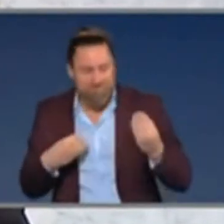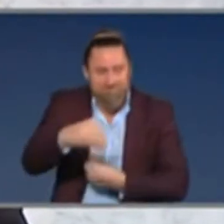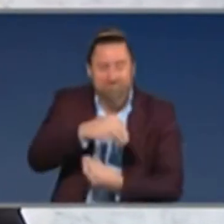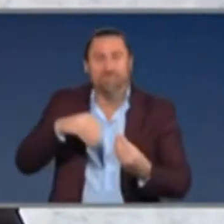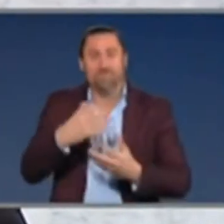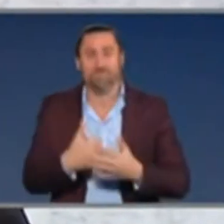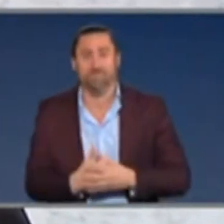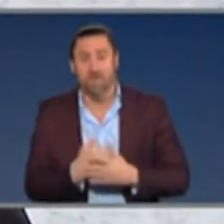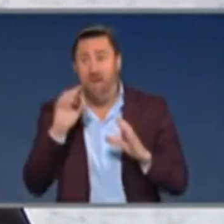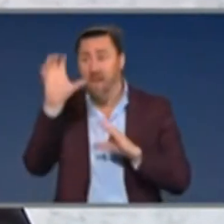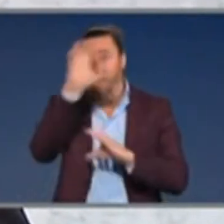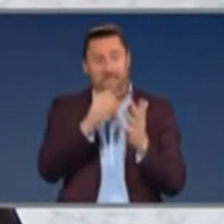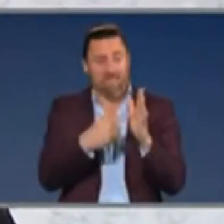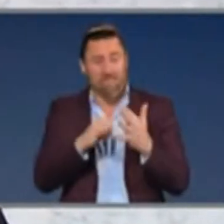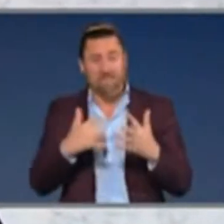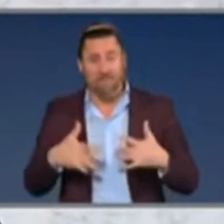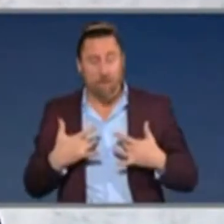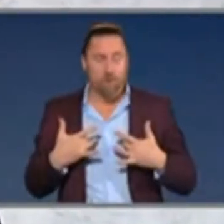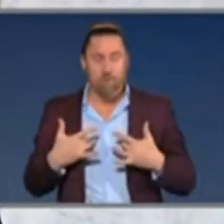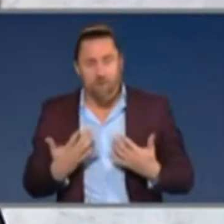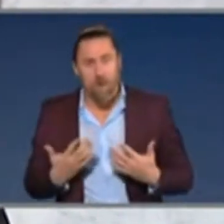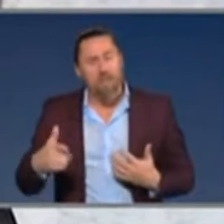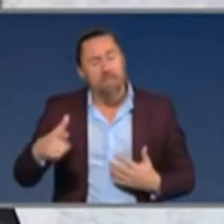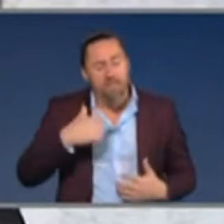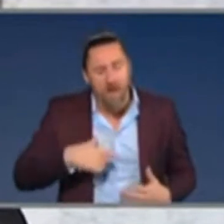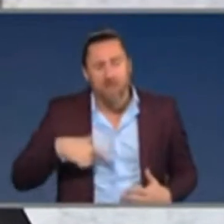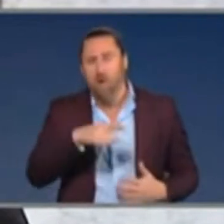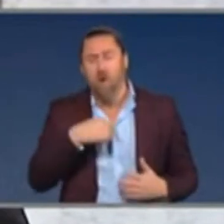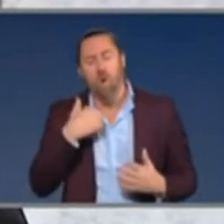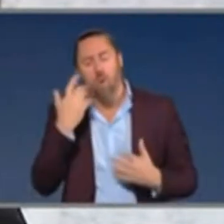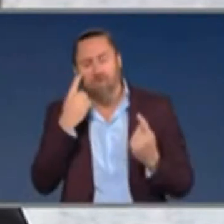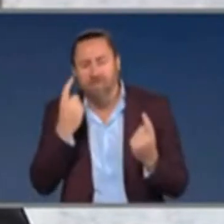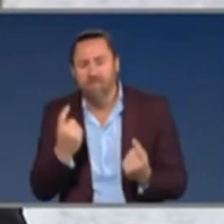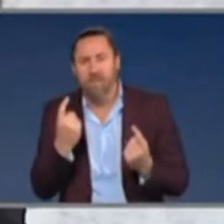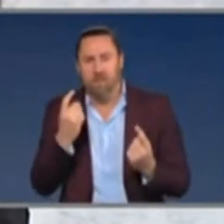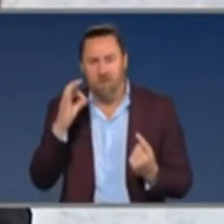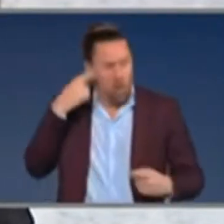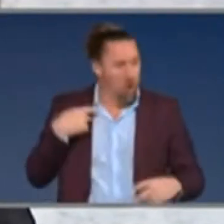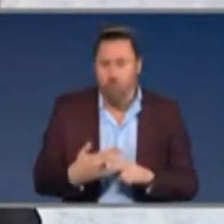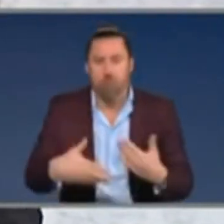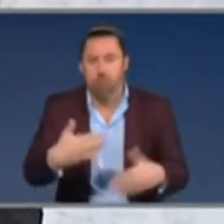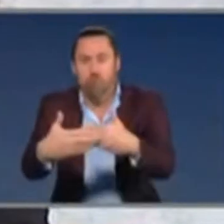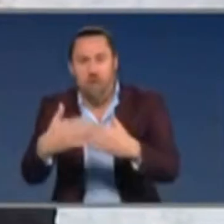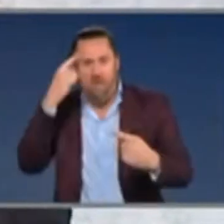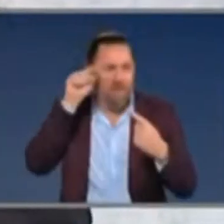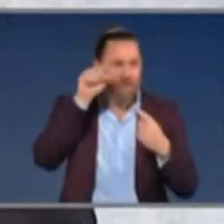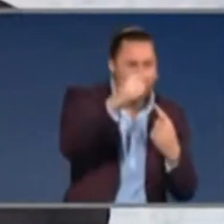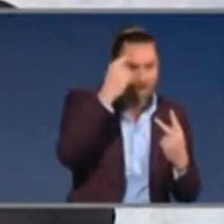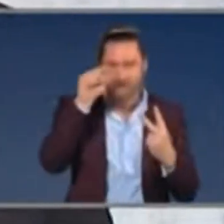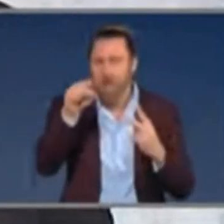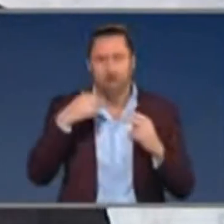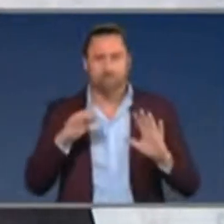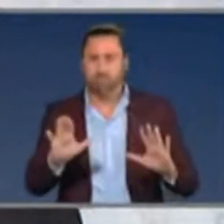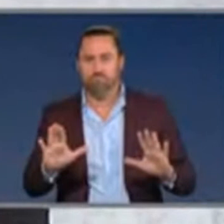also impact that result as well. And that's why we've been so cautious, not rushing to longer-term